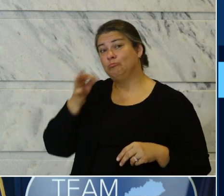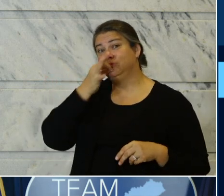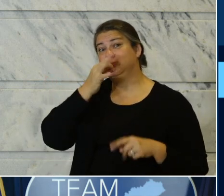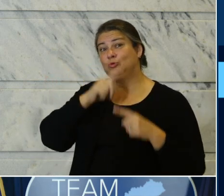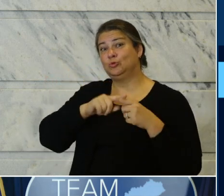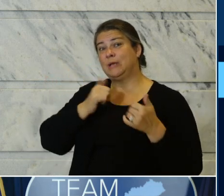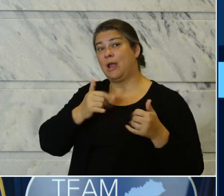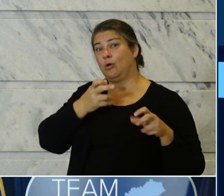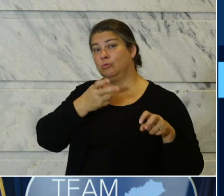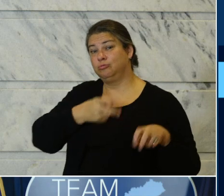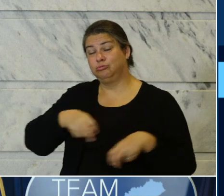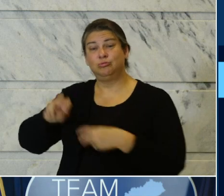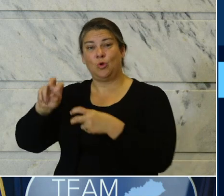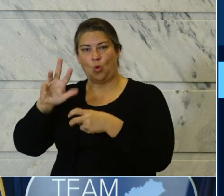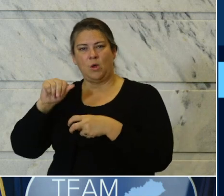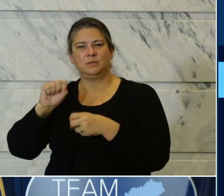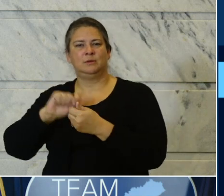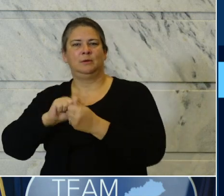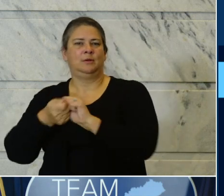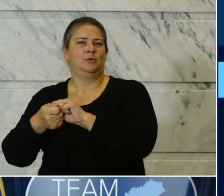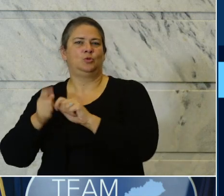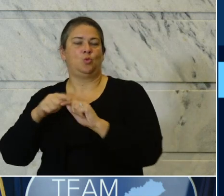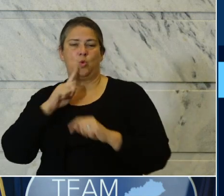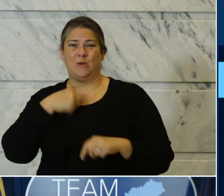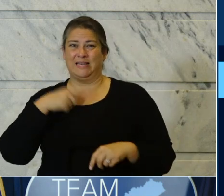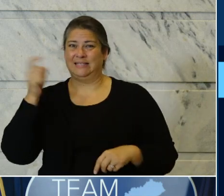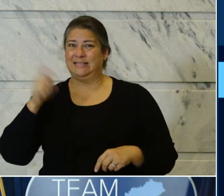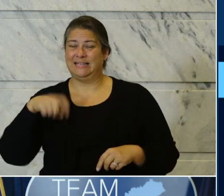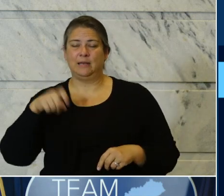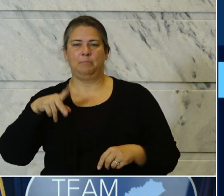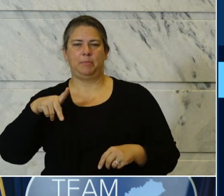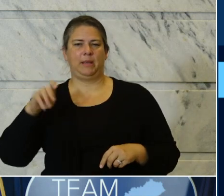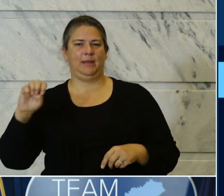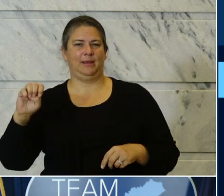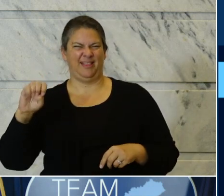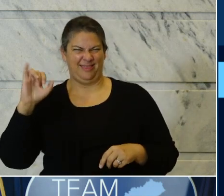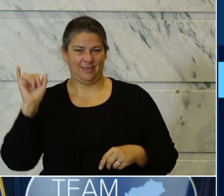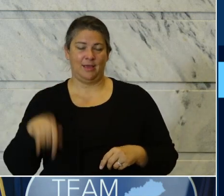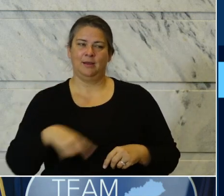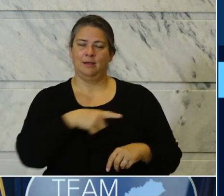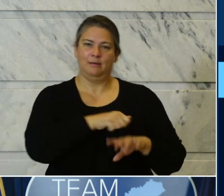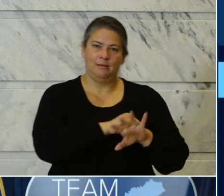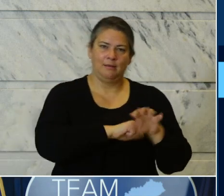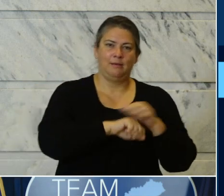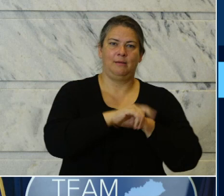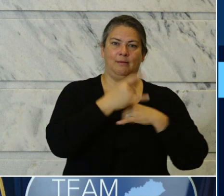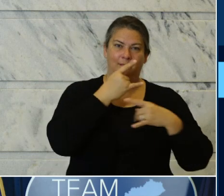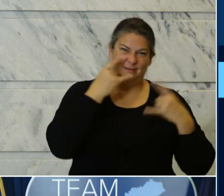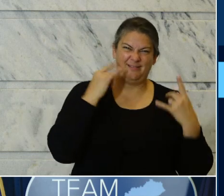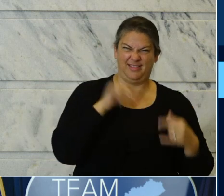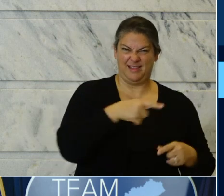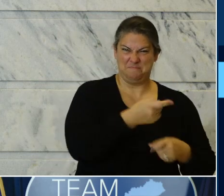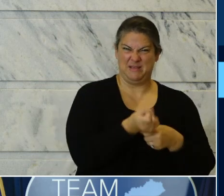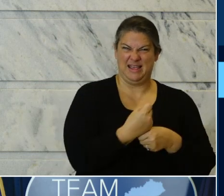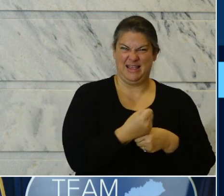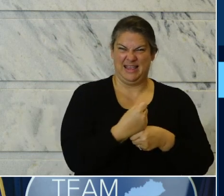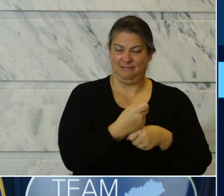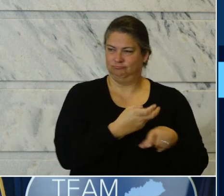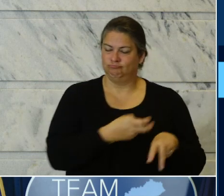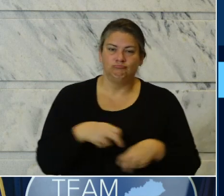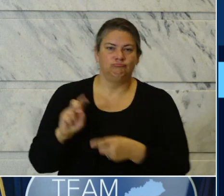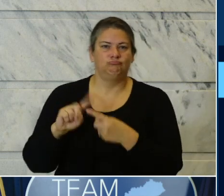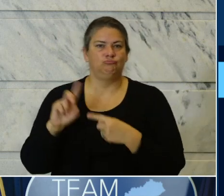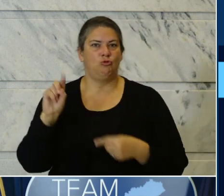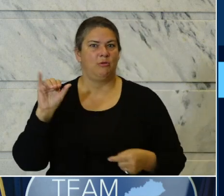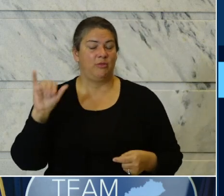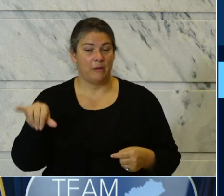manufacturers stepped up when we needed them the most, and they were there for us. These companies make barriers, masks,